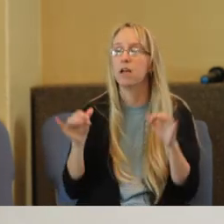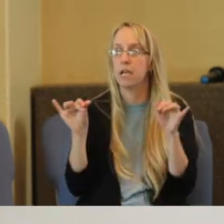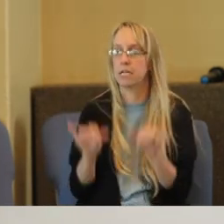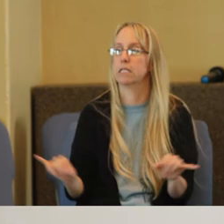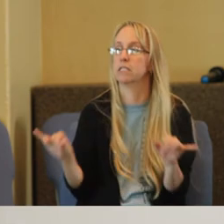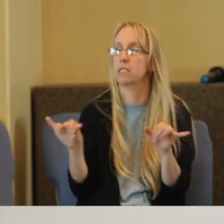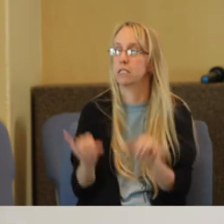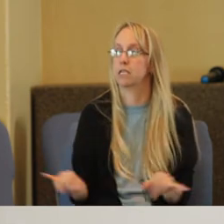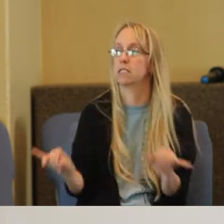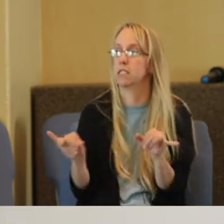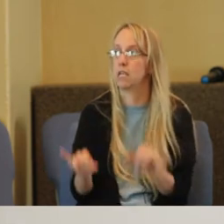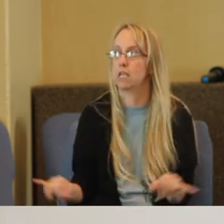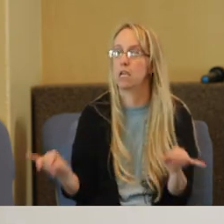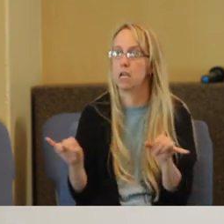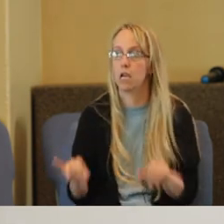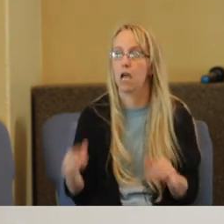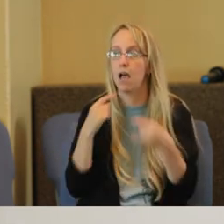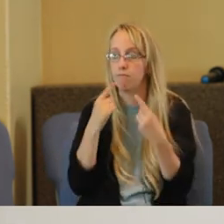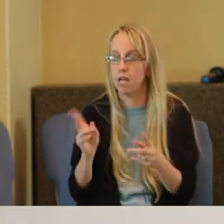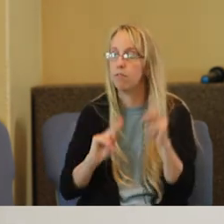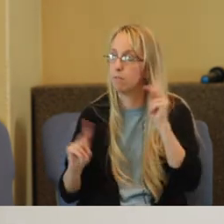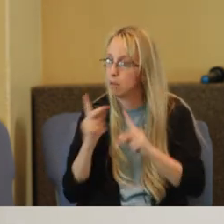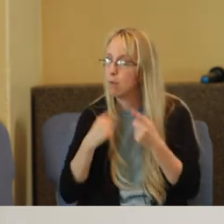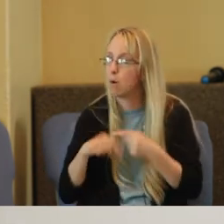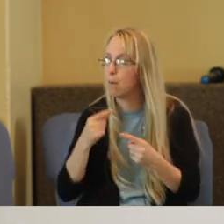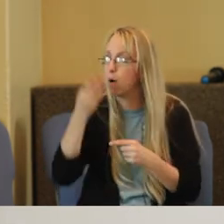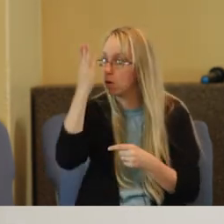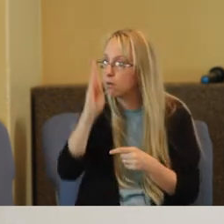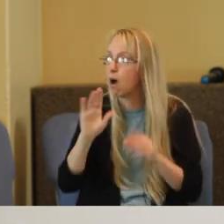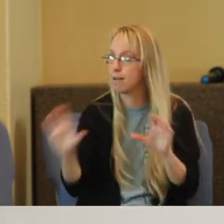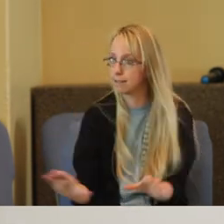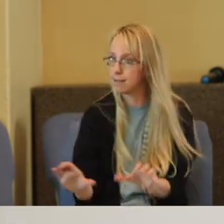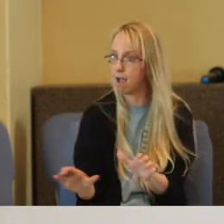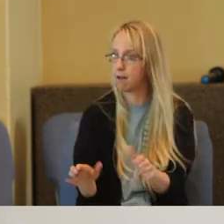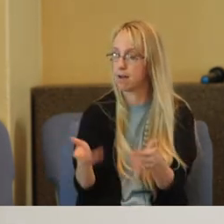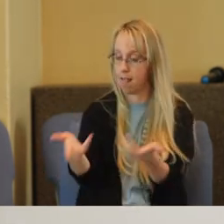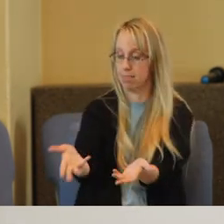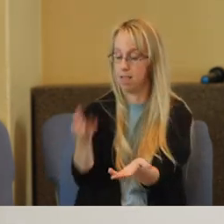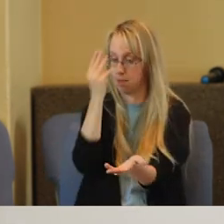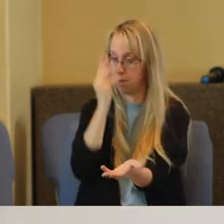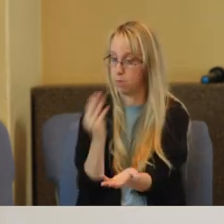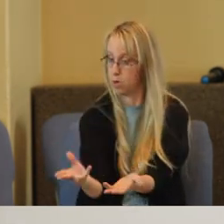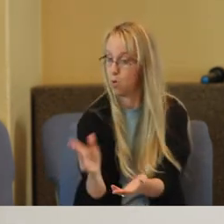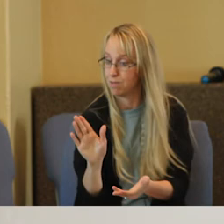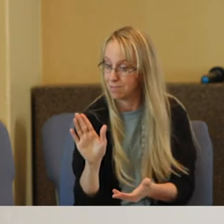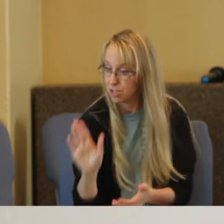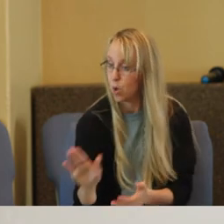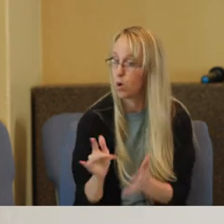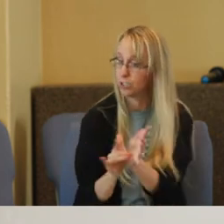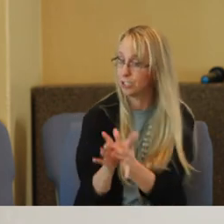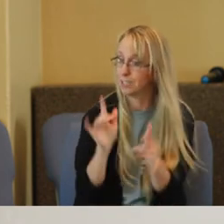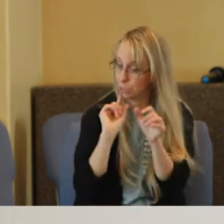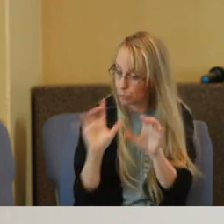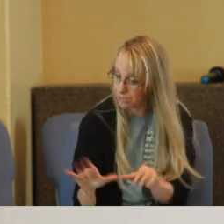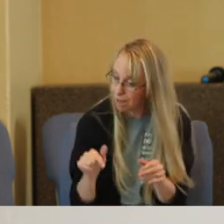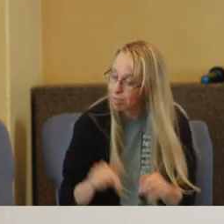here of telling people about what God has done and let people know that this is Jesus that's done this.